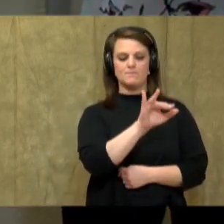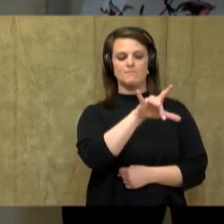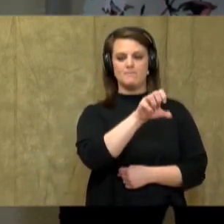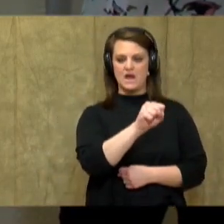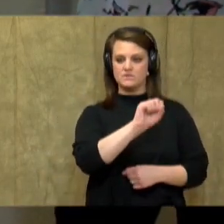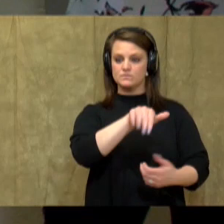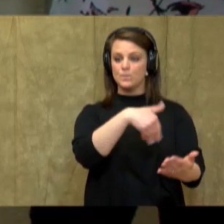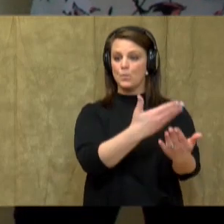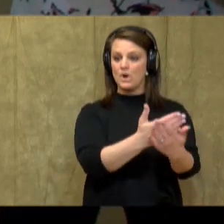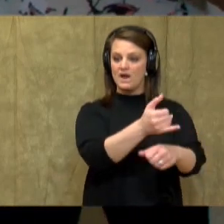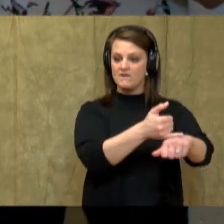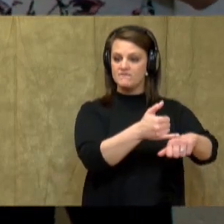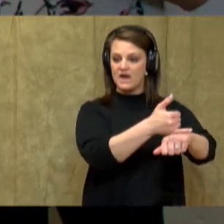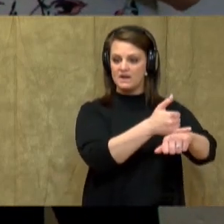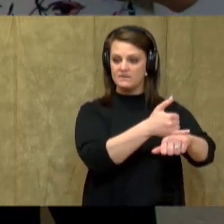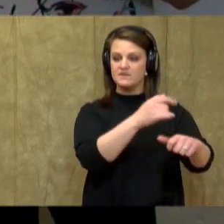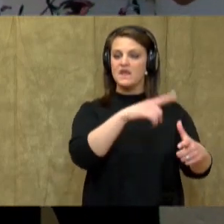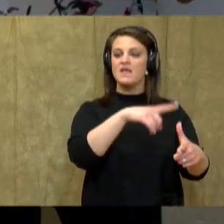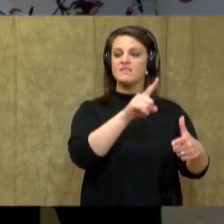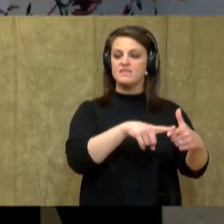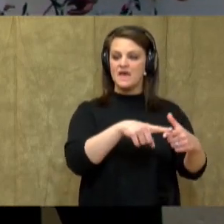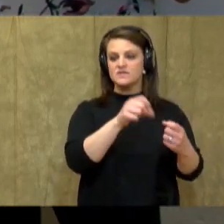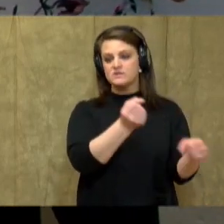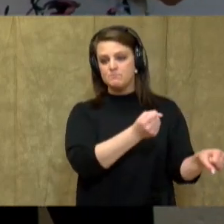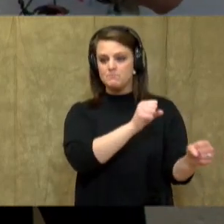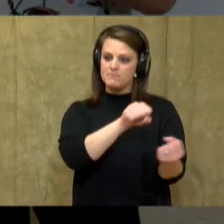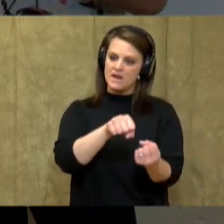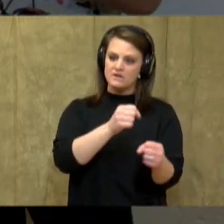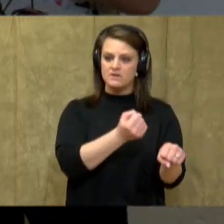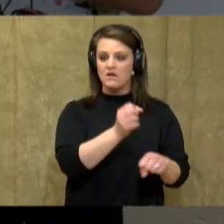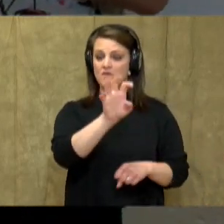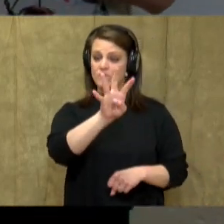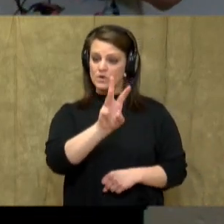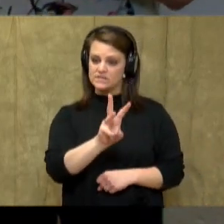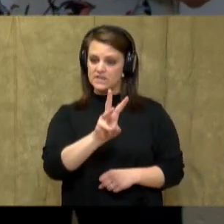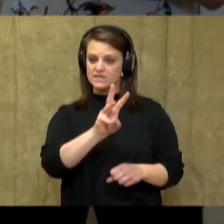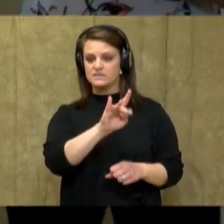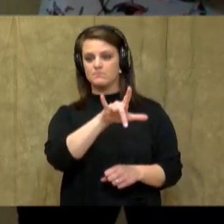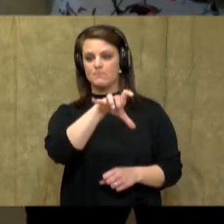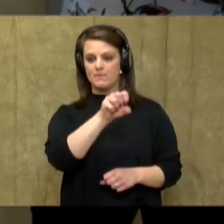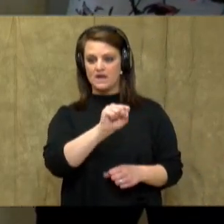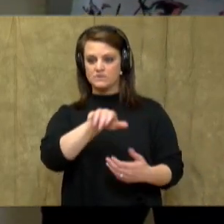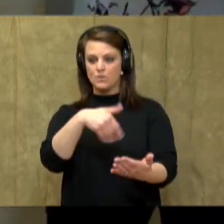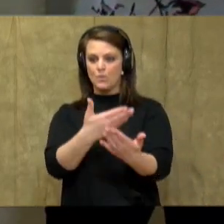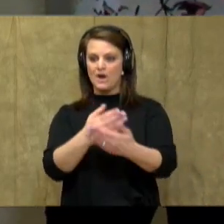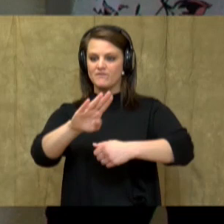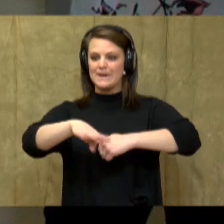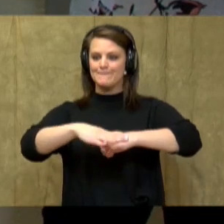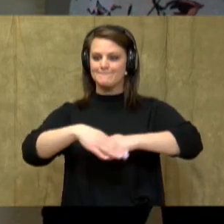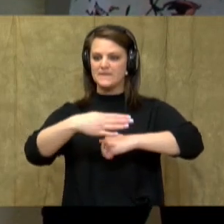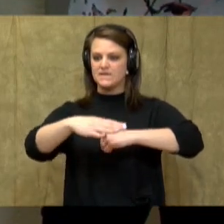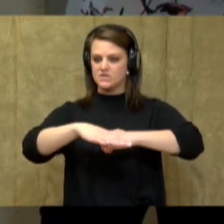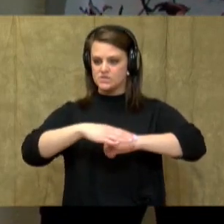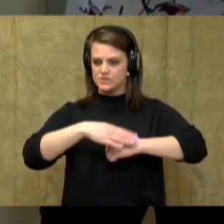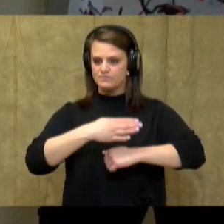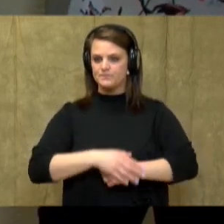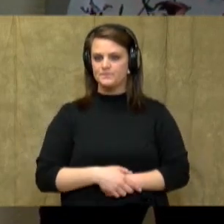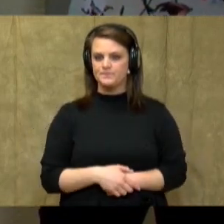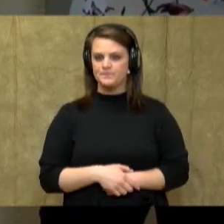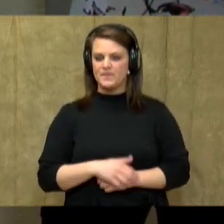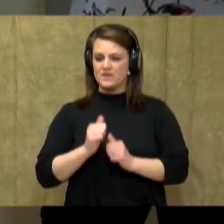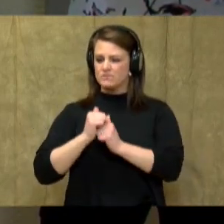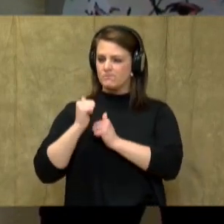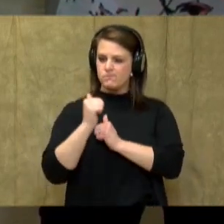island. Then she paddles 4/5 mile to a beach. How far does